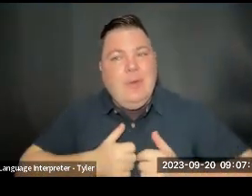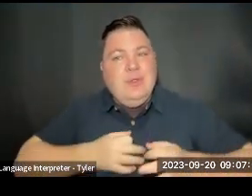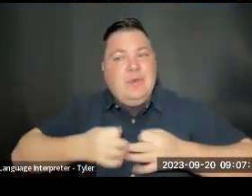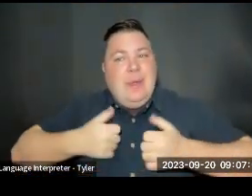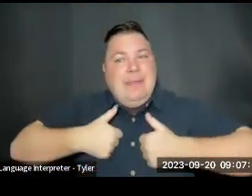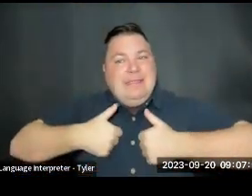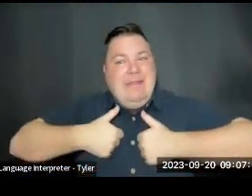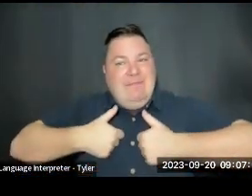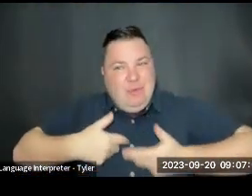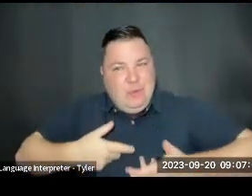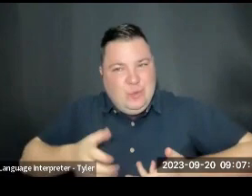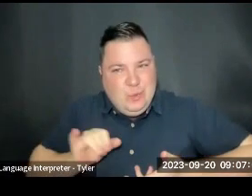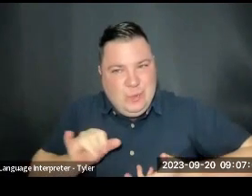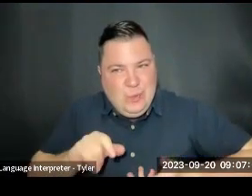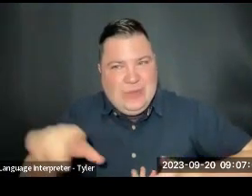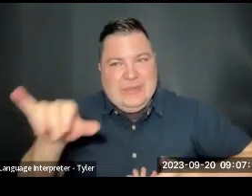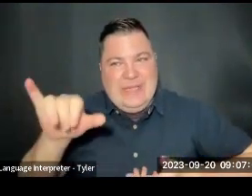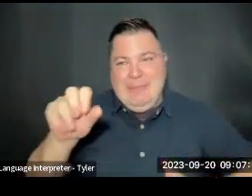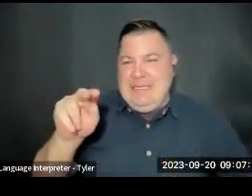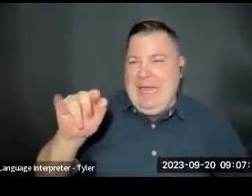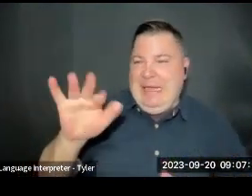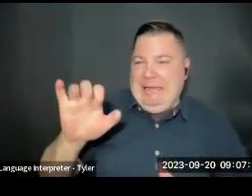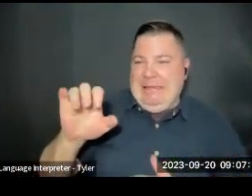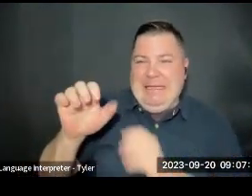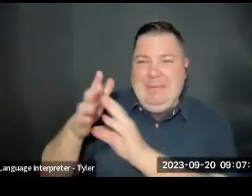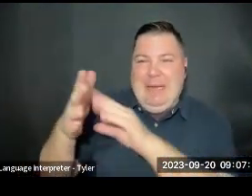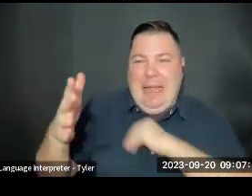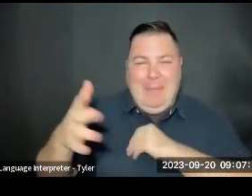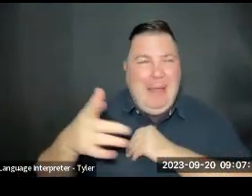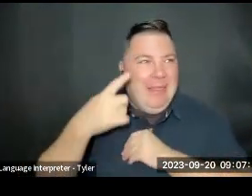as well, just like Natalie did. I think that's just